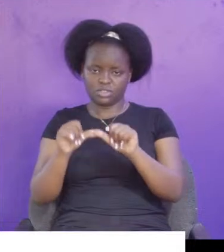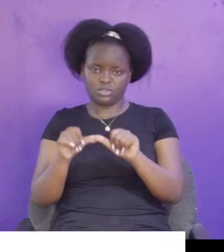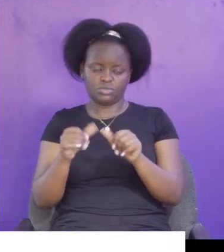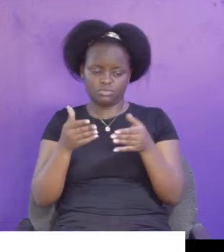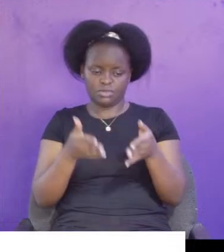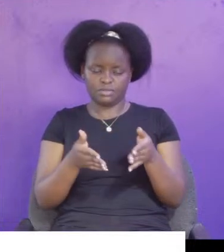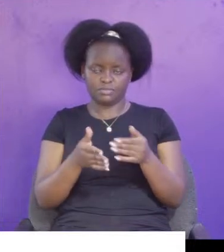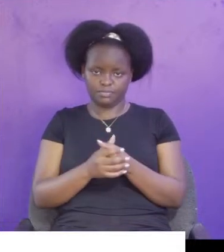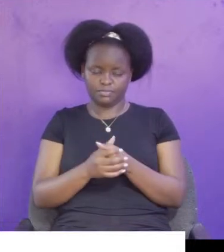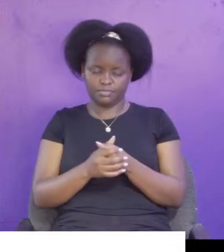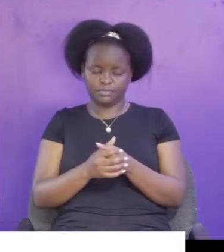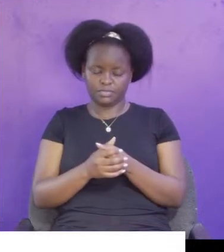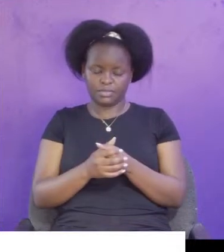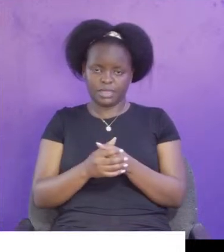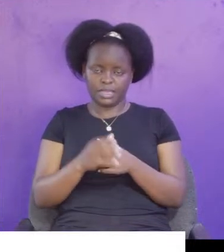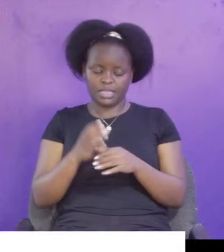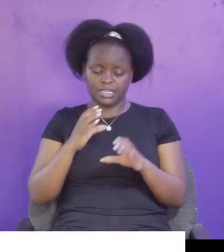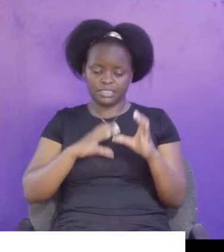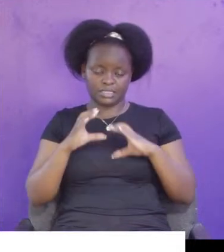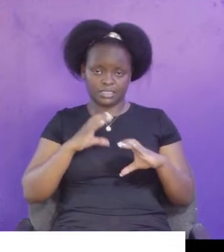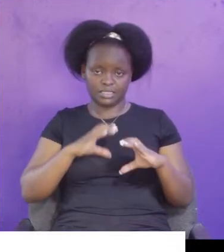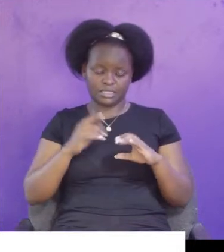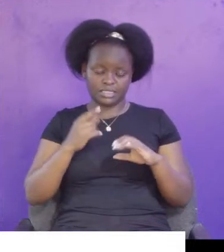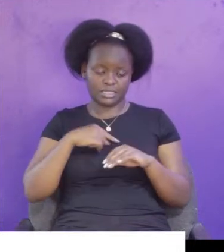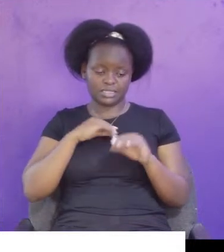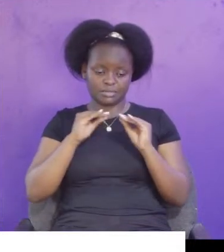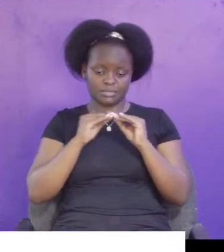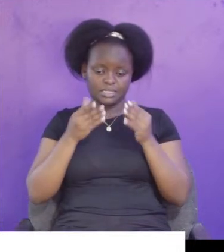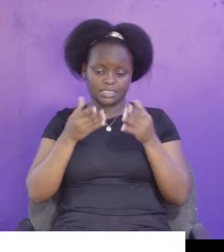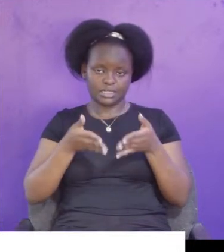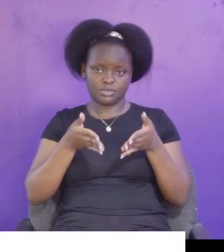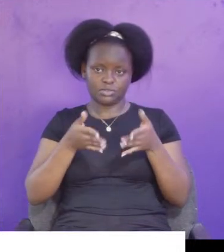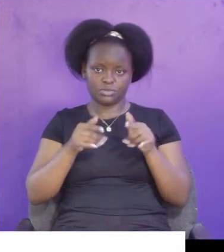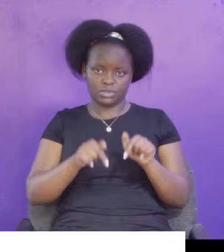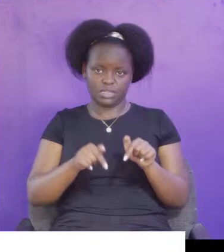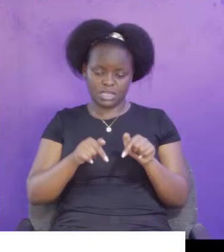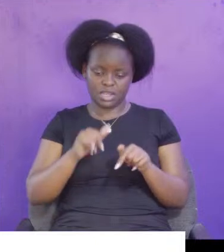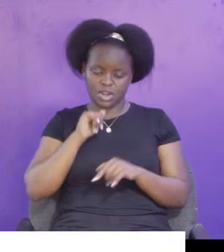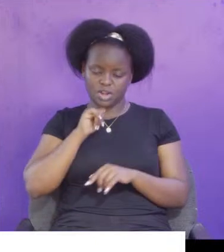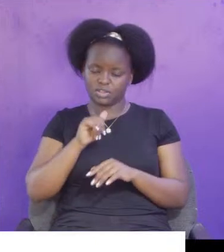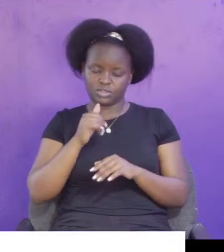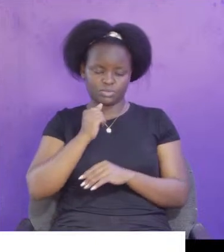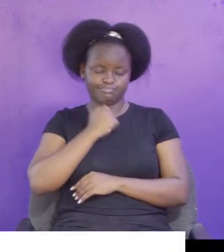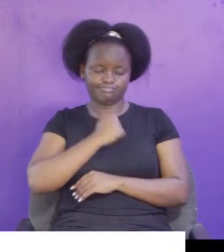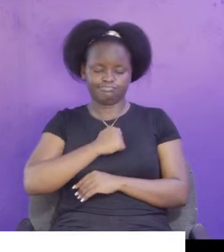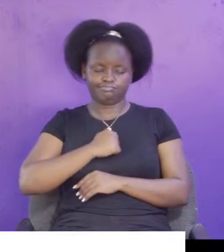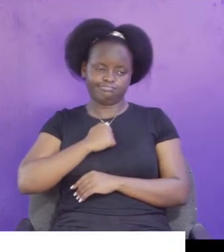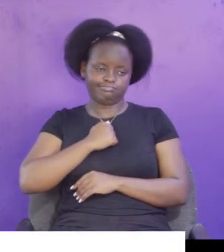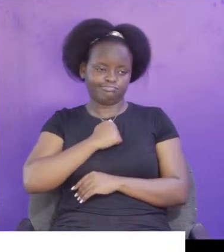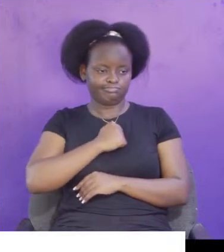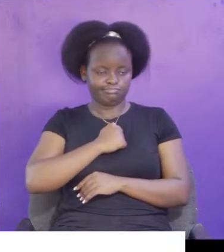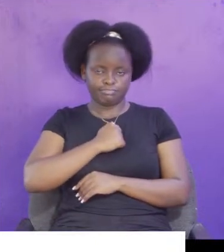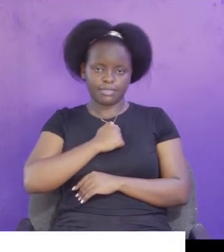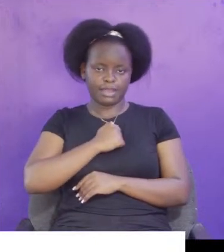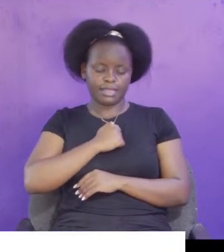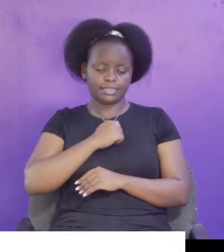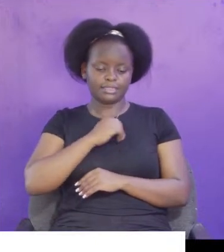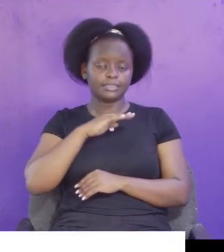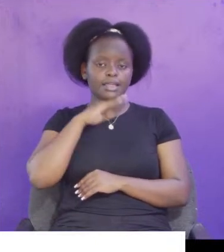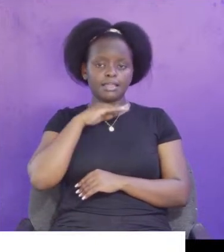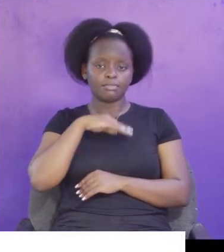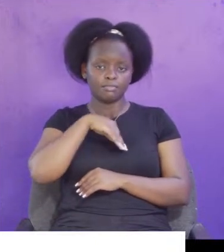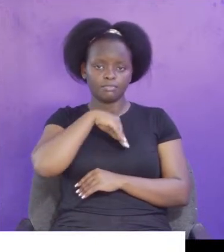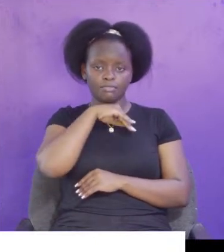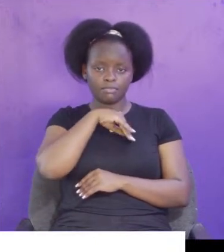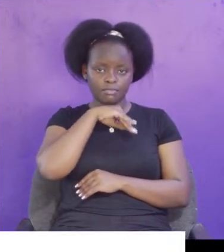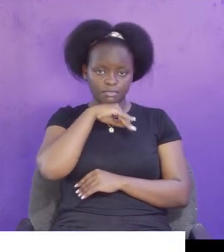citizens, we gather here today not just to mourn the passing on of Baba, but celebrate